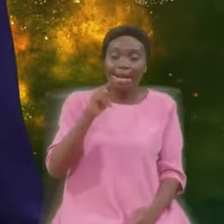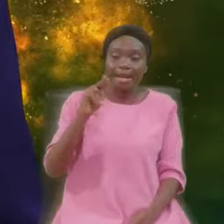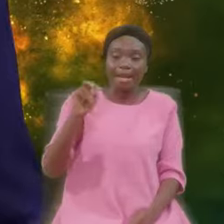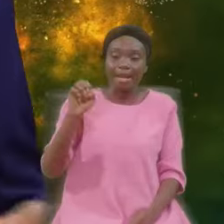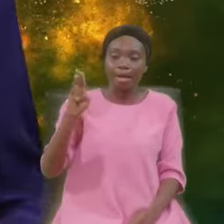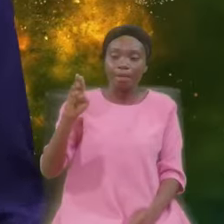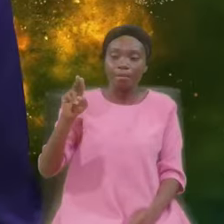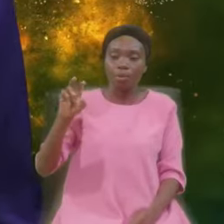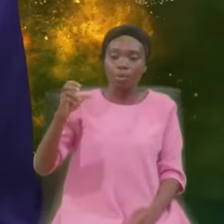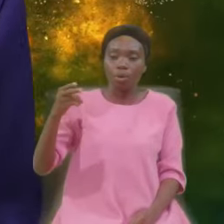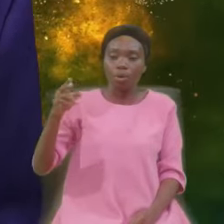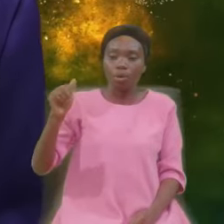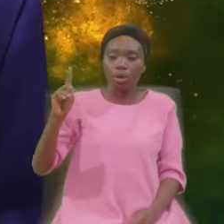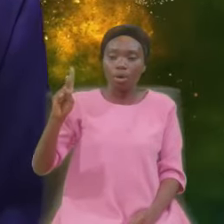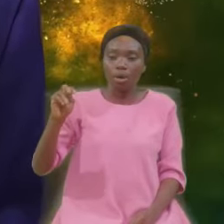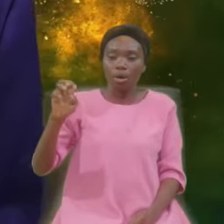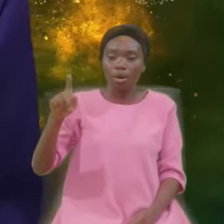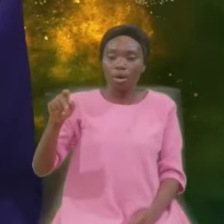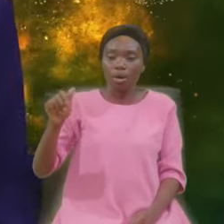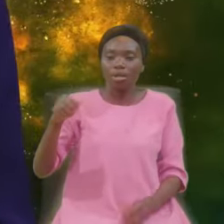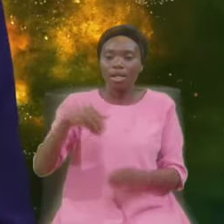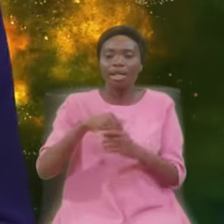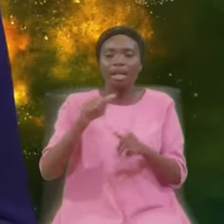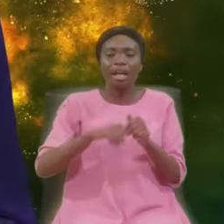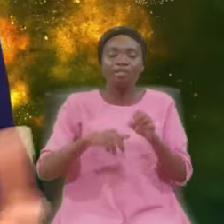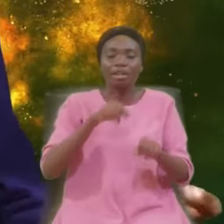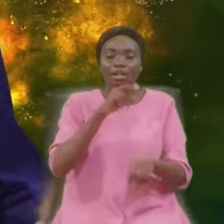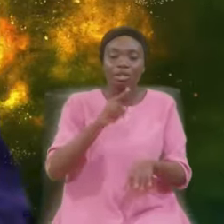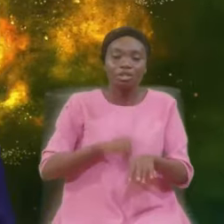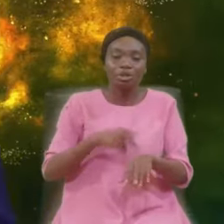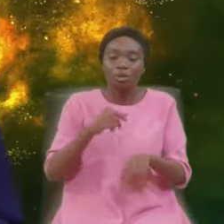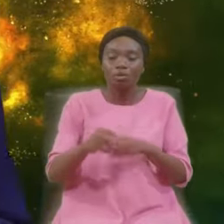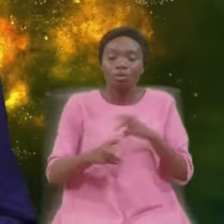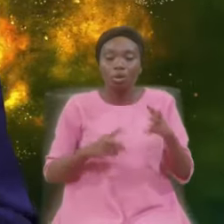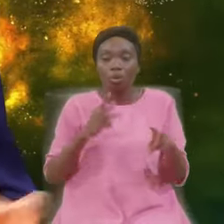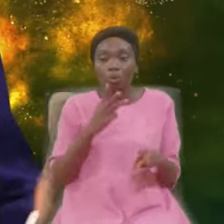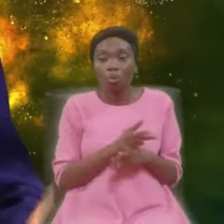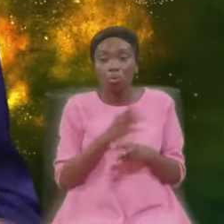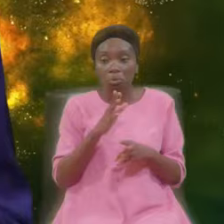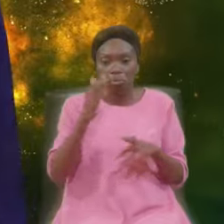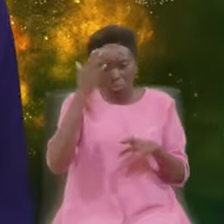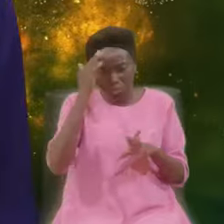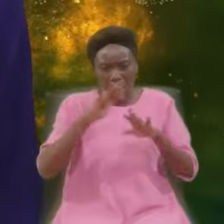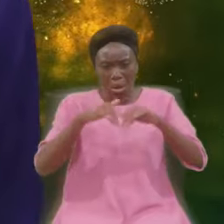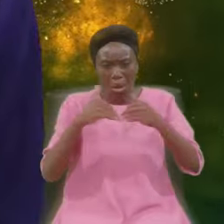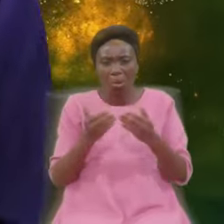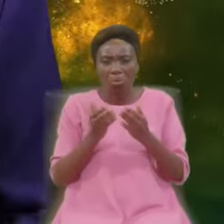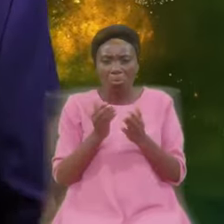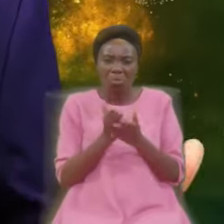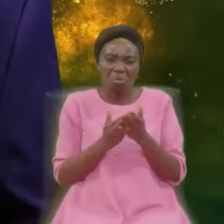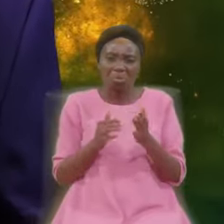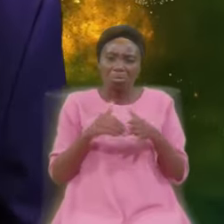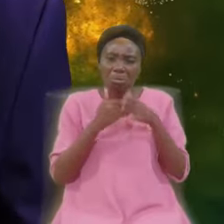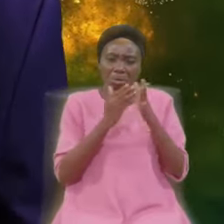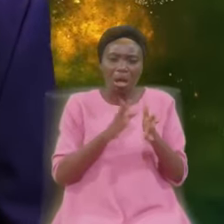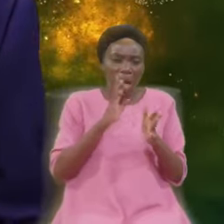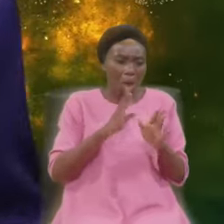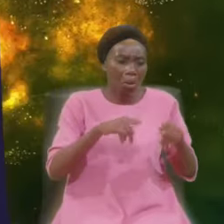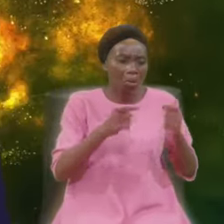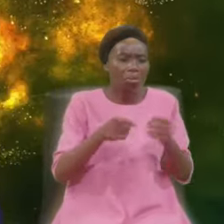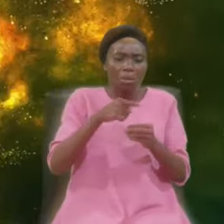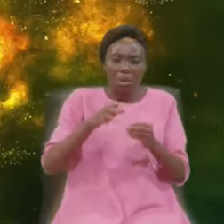in any nation of the world. You know how some leaders are going about their own